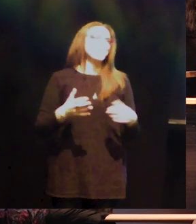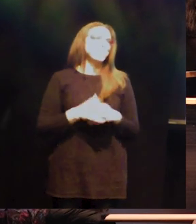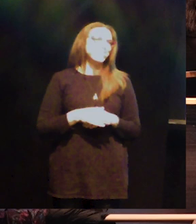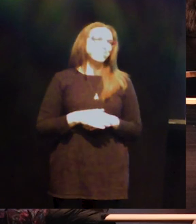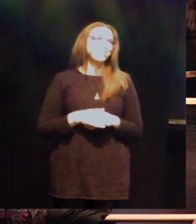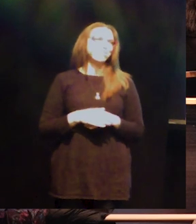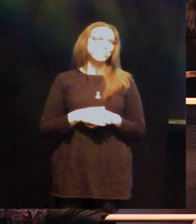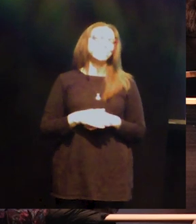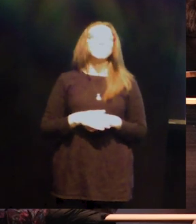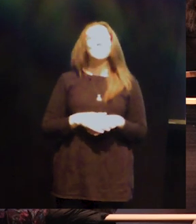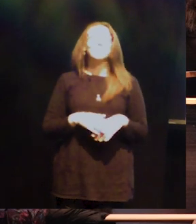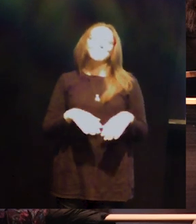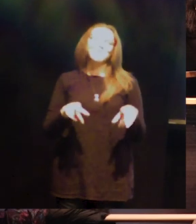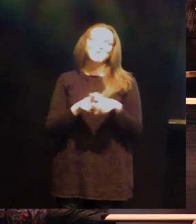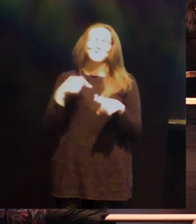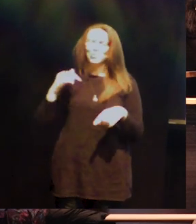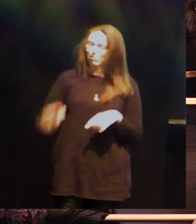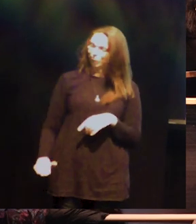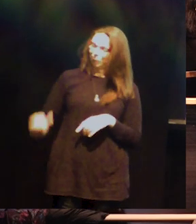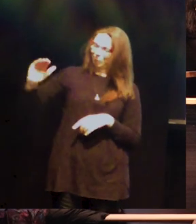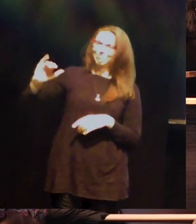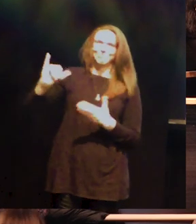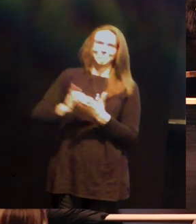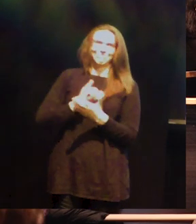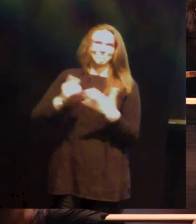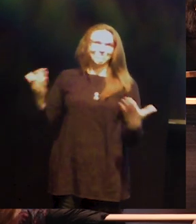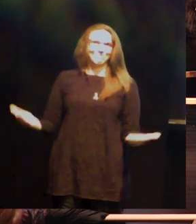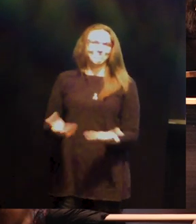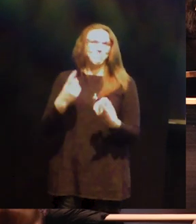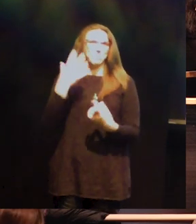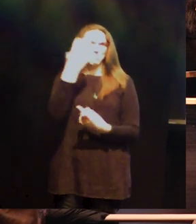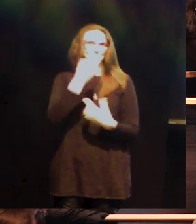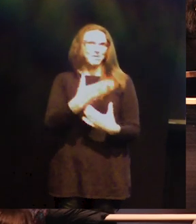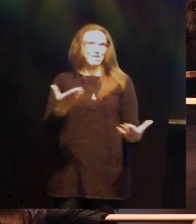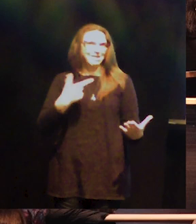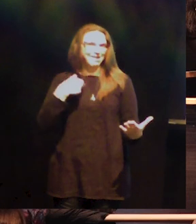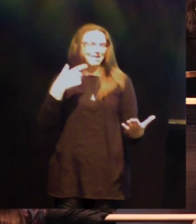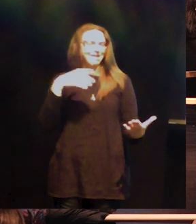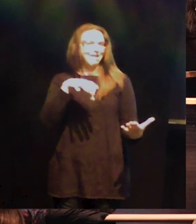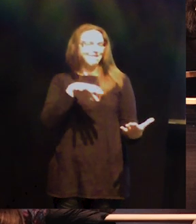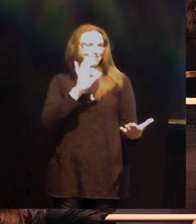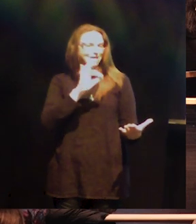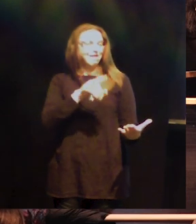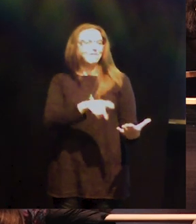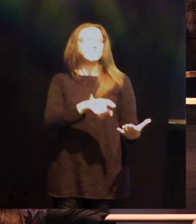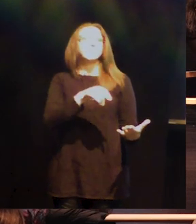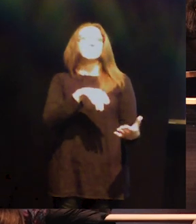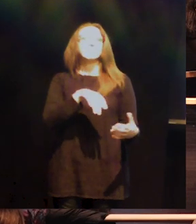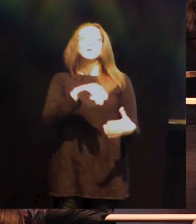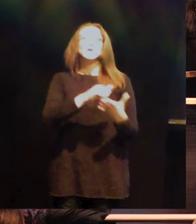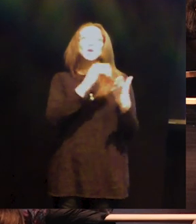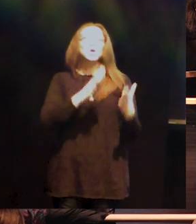And as a lifelong New Yorker, I think one of the beautiful things about it, what I always say is what I love about New Yorkers is that whether